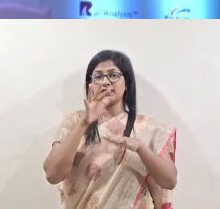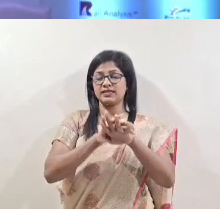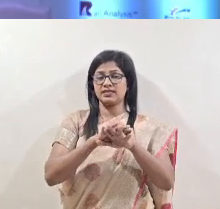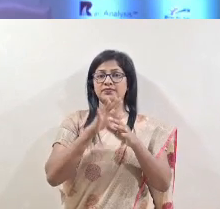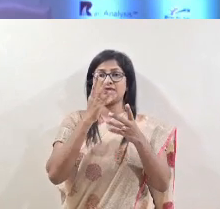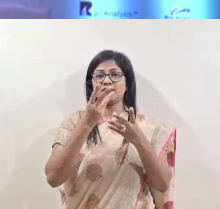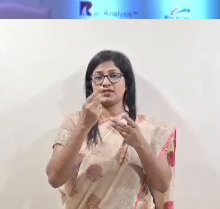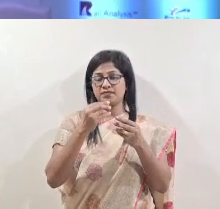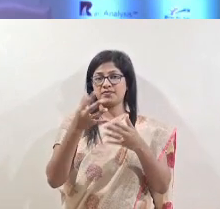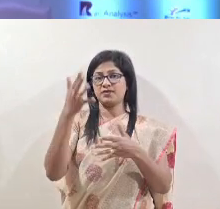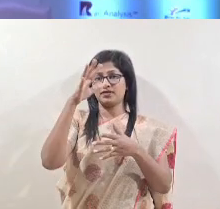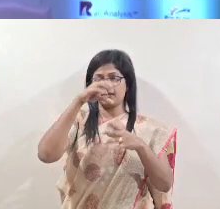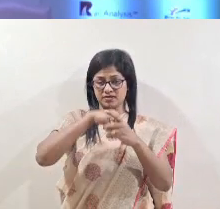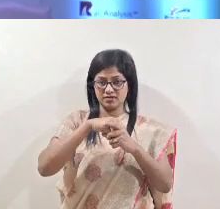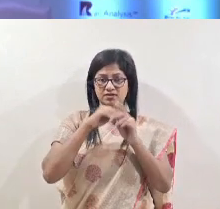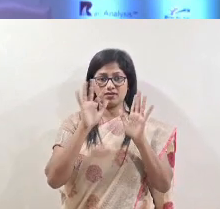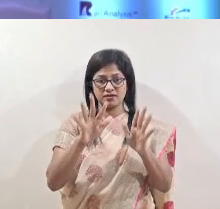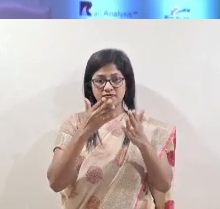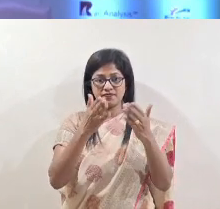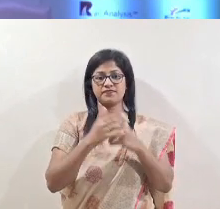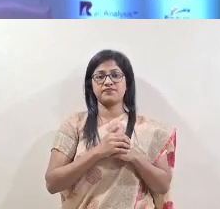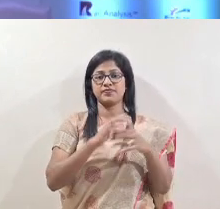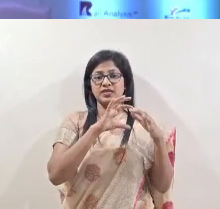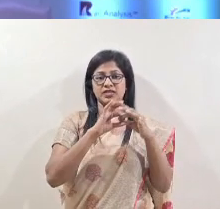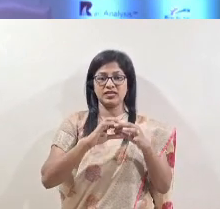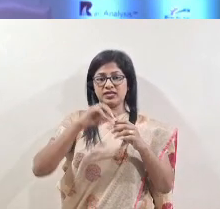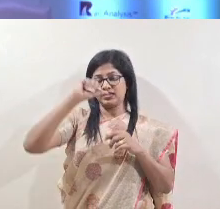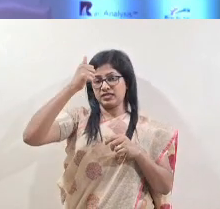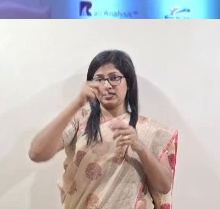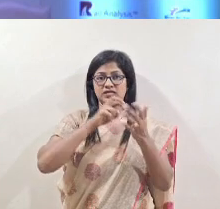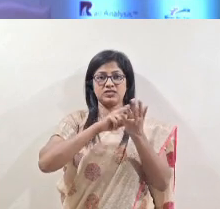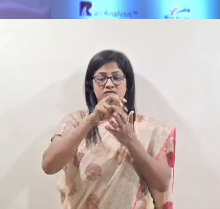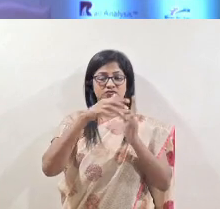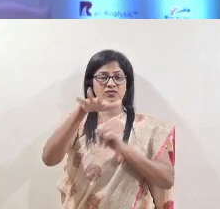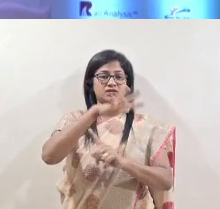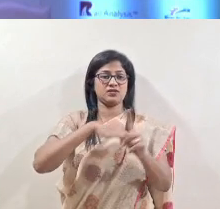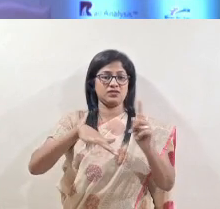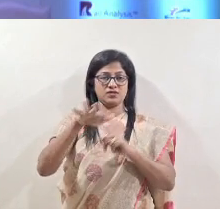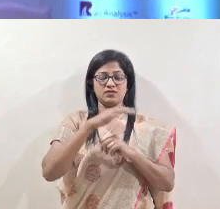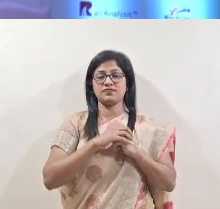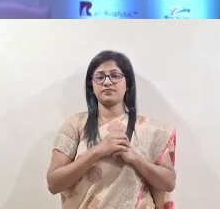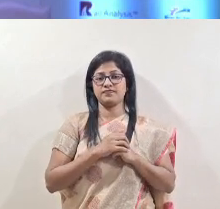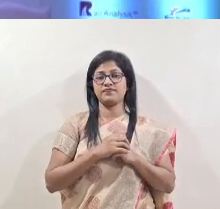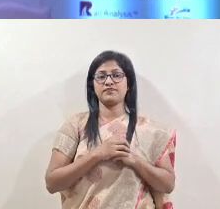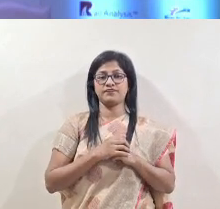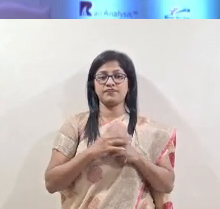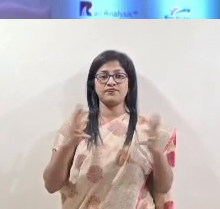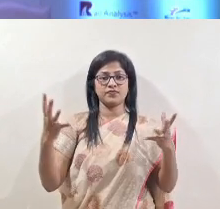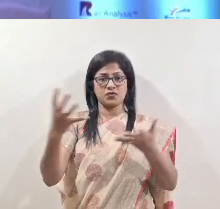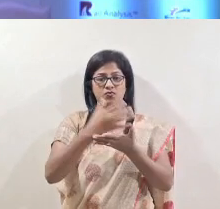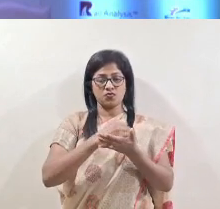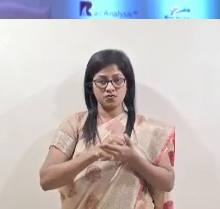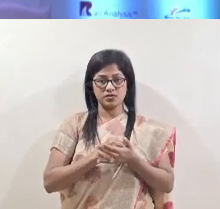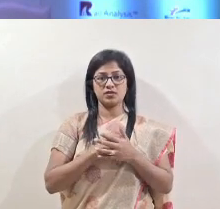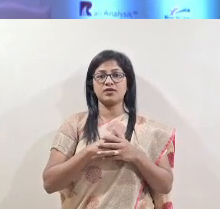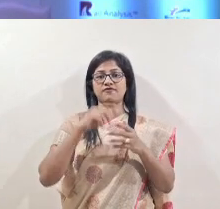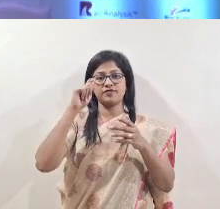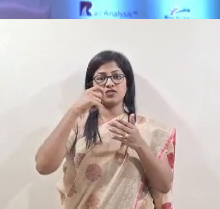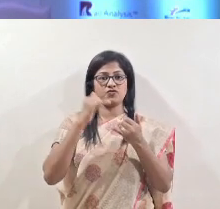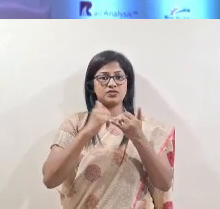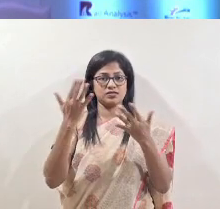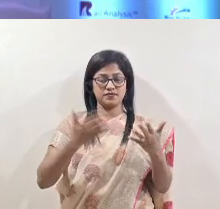we had adopted related to the Indian pedestrian scenario that we had gathered using video